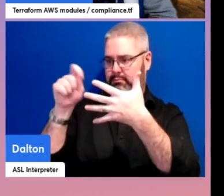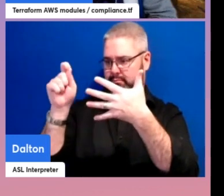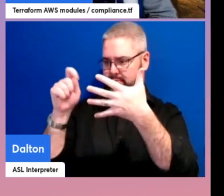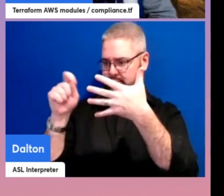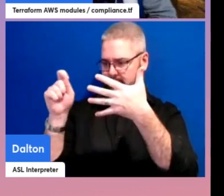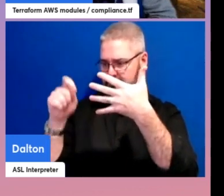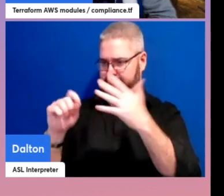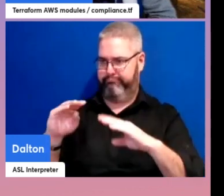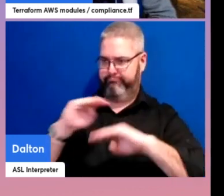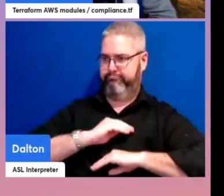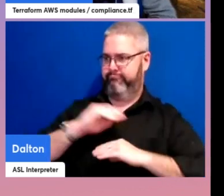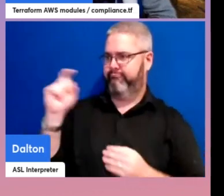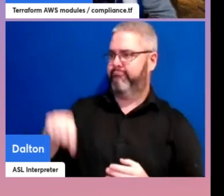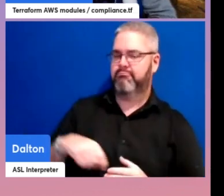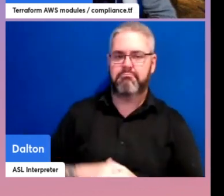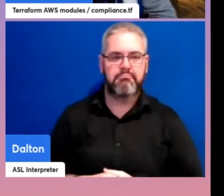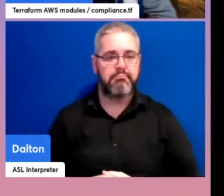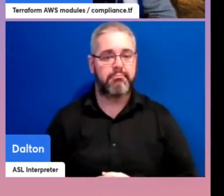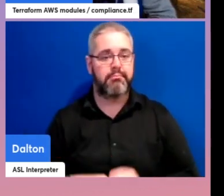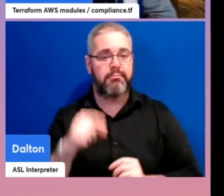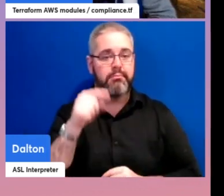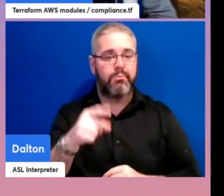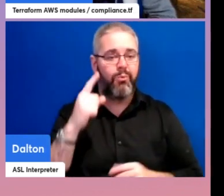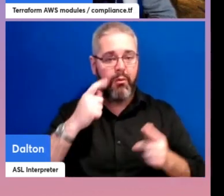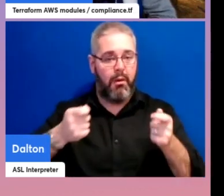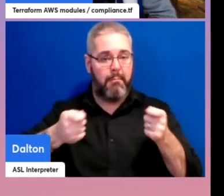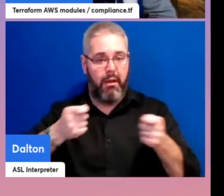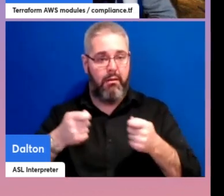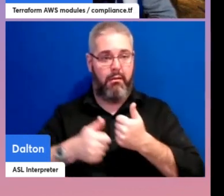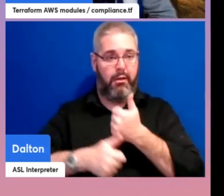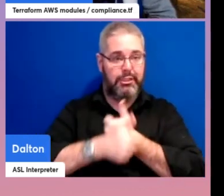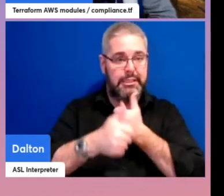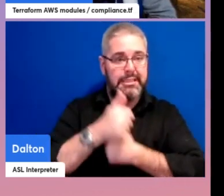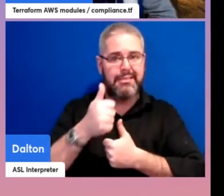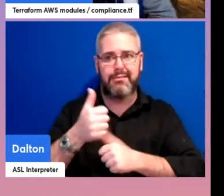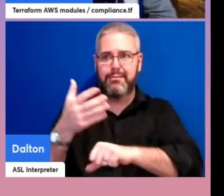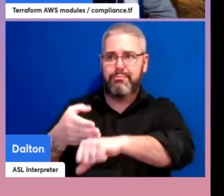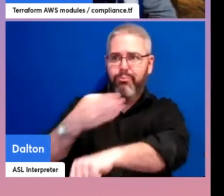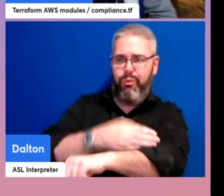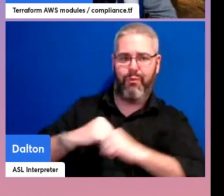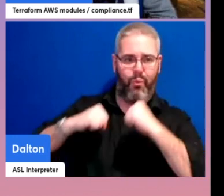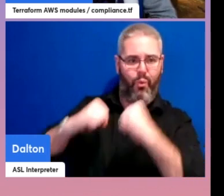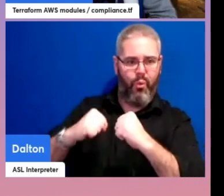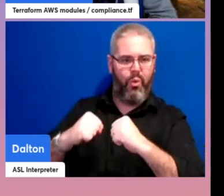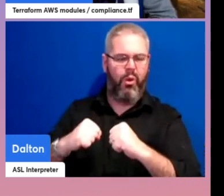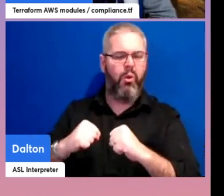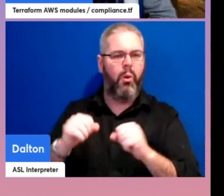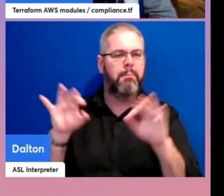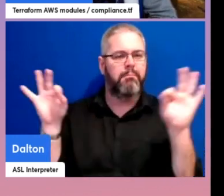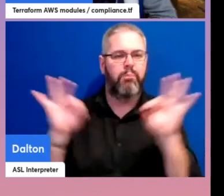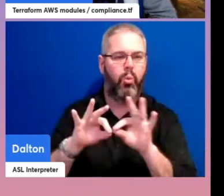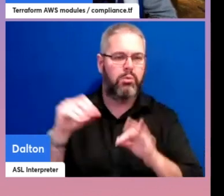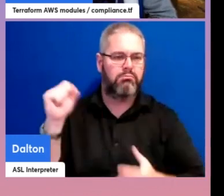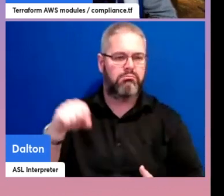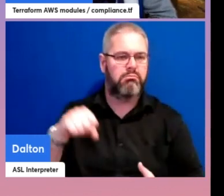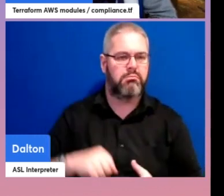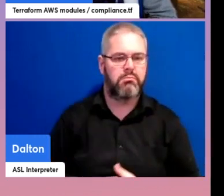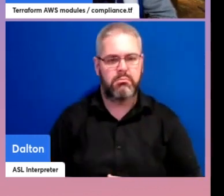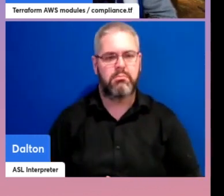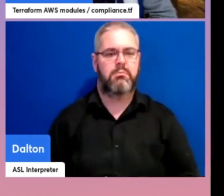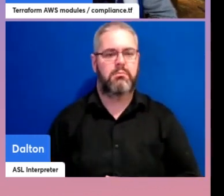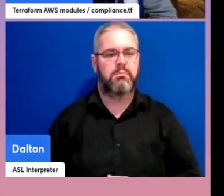Also, compliance framework focus on managing risk and improving security. In addition, it involves